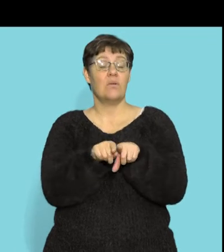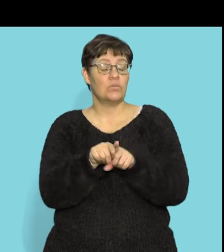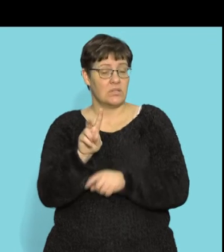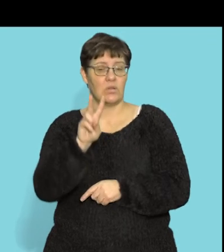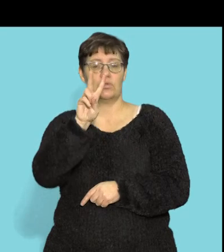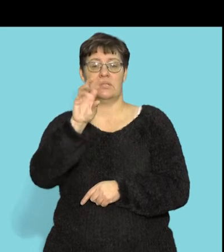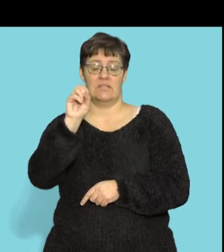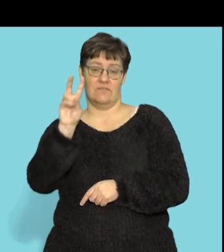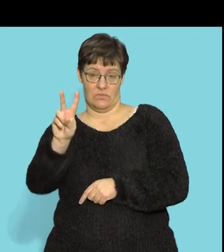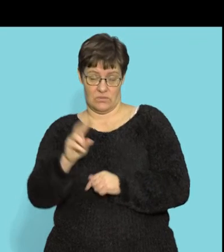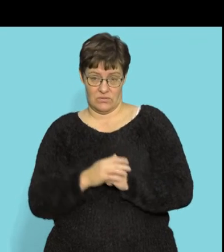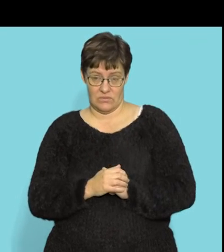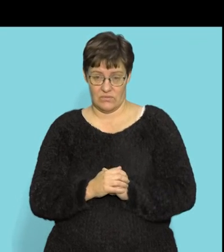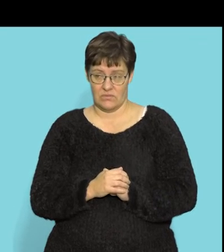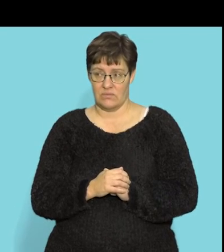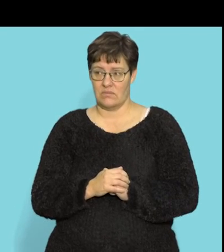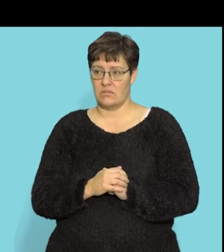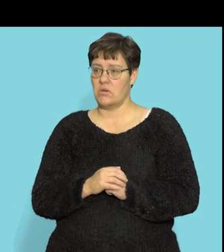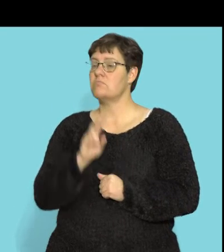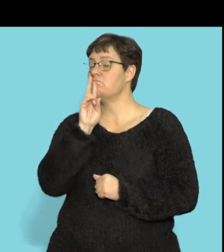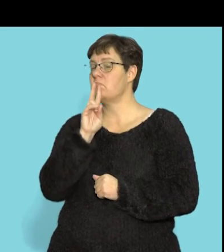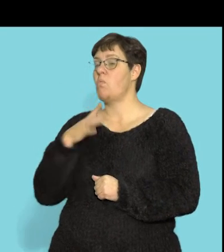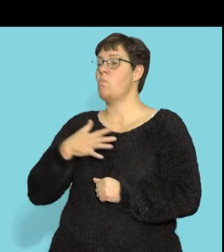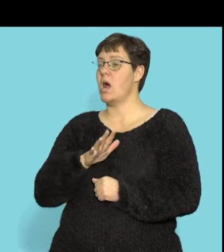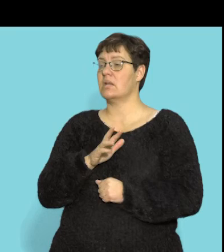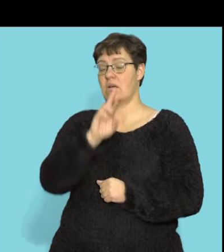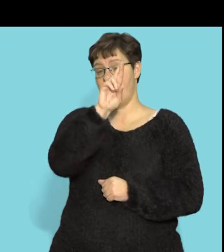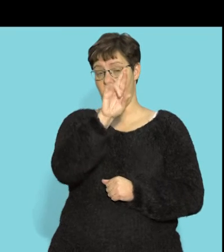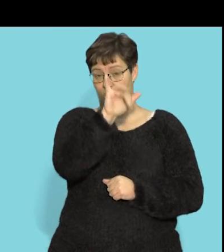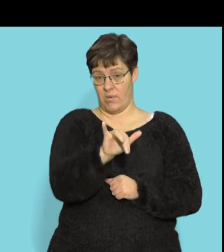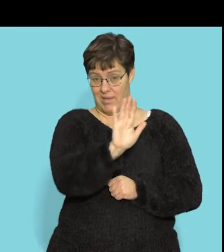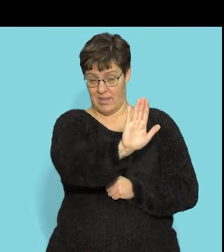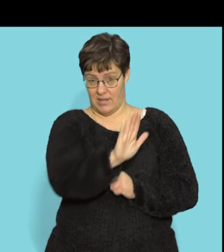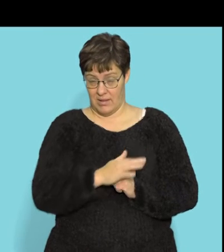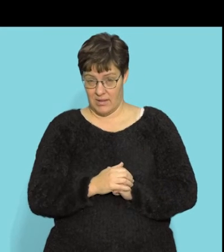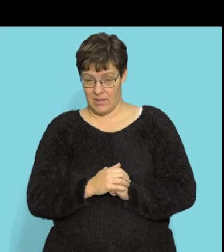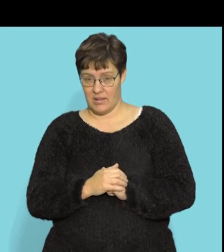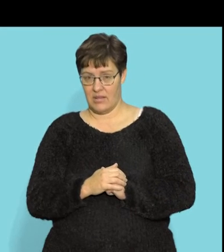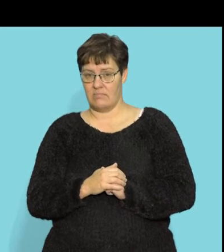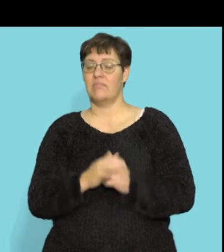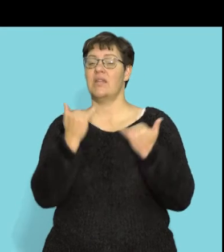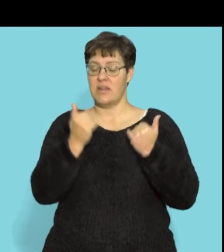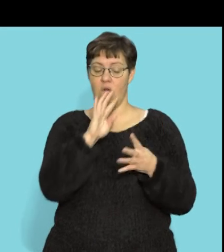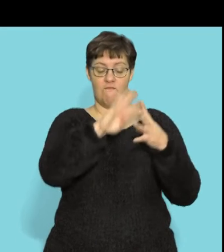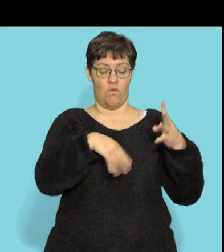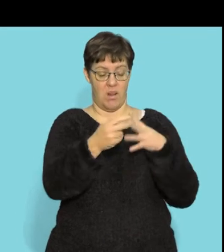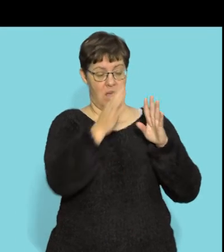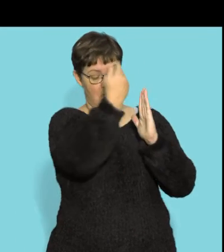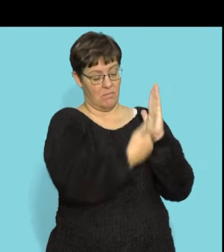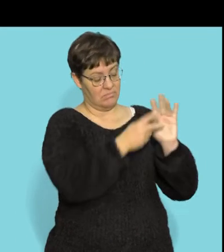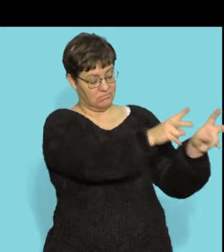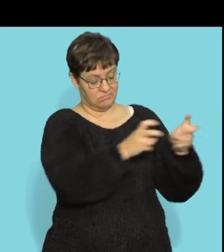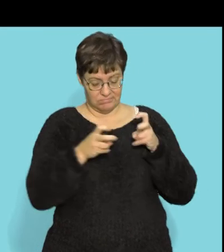to 20 volts, right? So we are looking for the resistance of Y. So we can use the